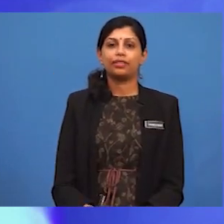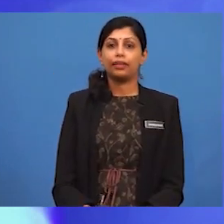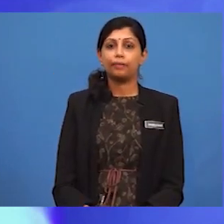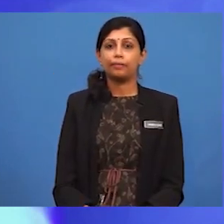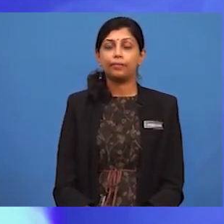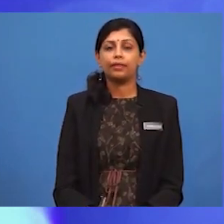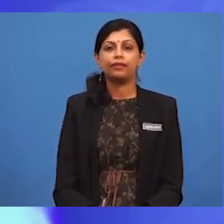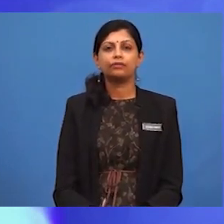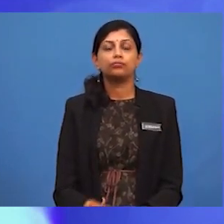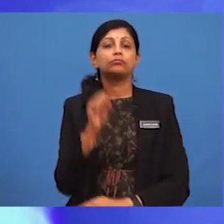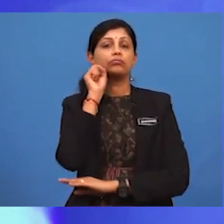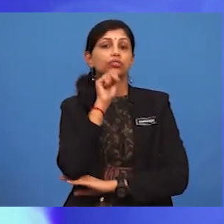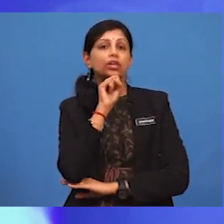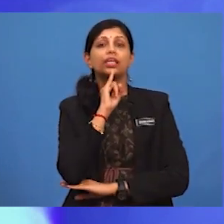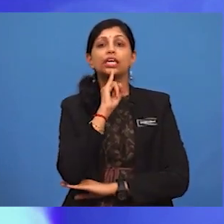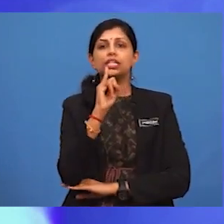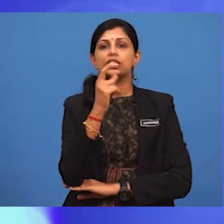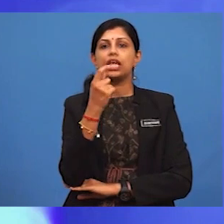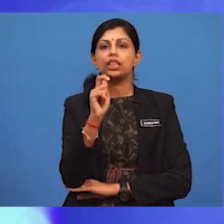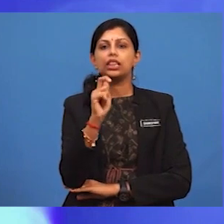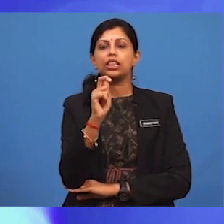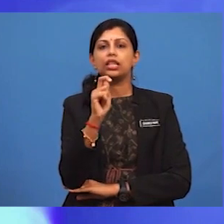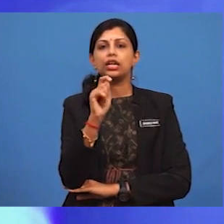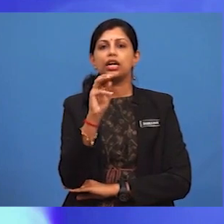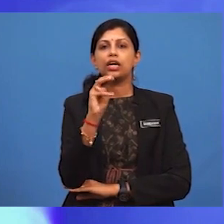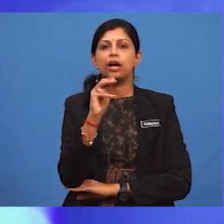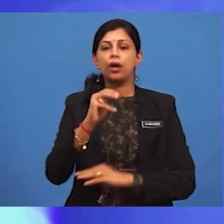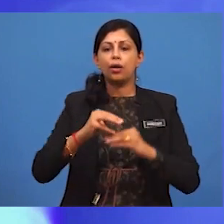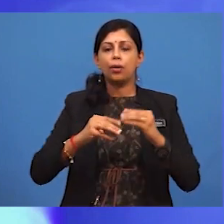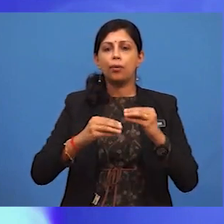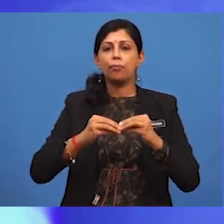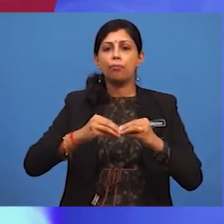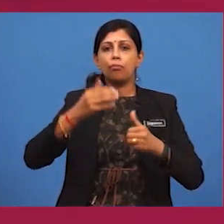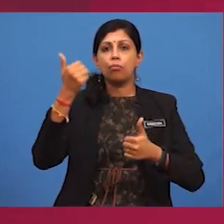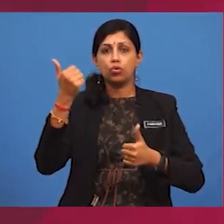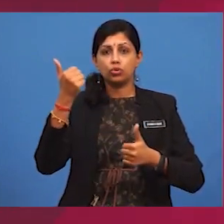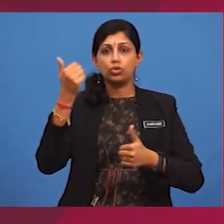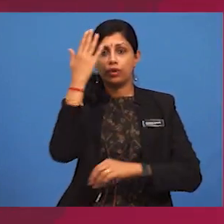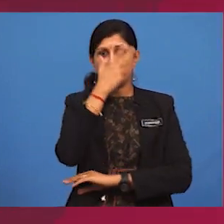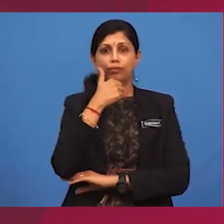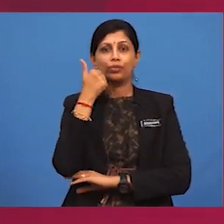as, she is the most beautiful girl in town.